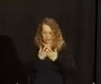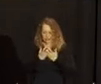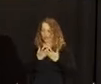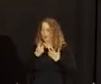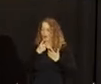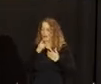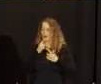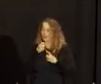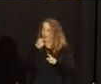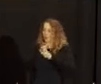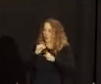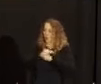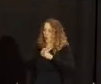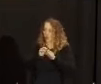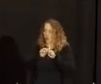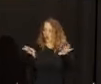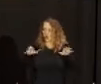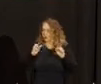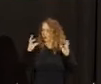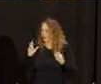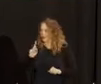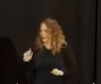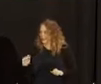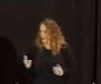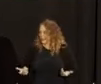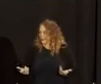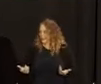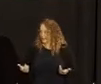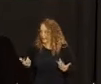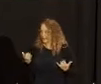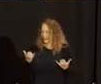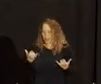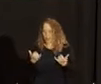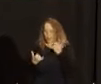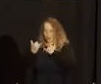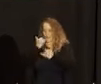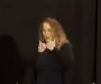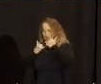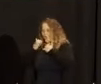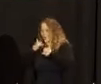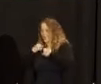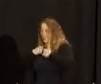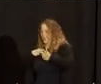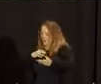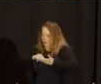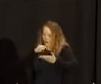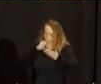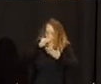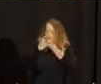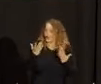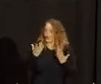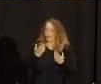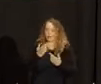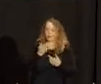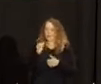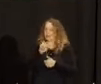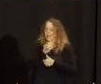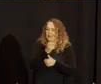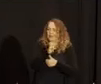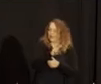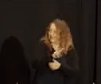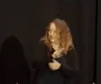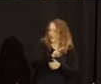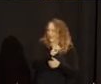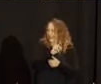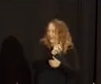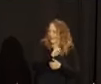disabling event, how do we not repeat the errors we have made previously, whether it be around HIV and AIDS, whether it be